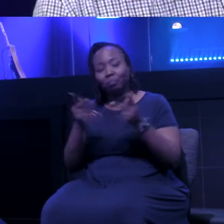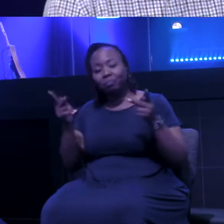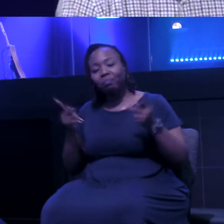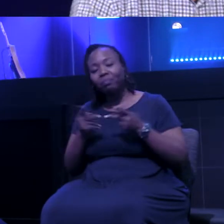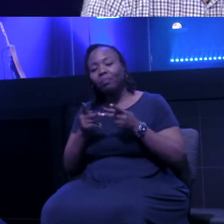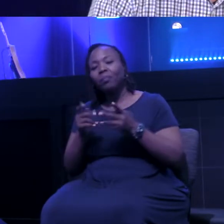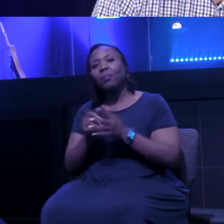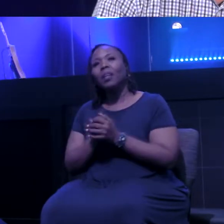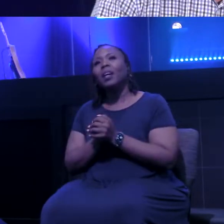that email in February,